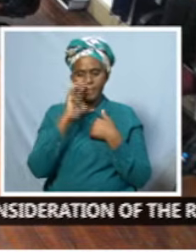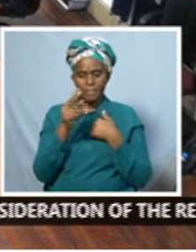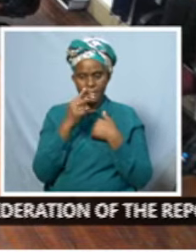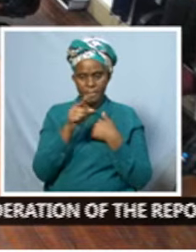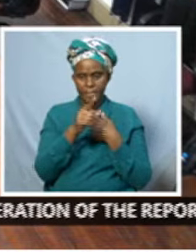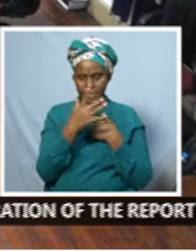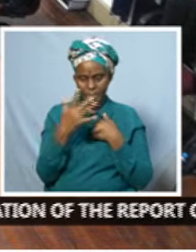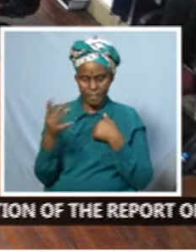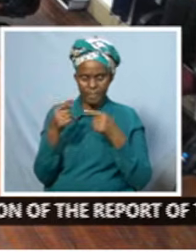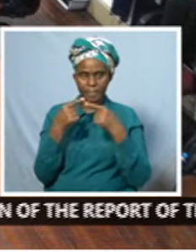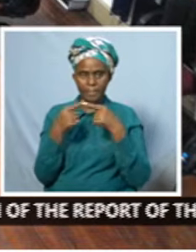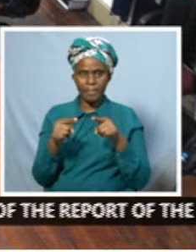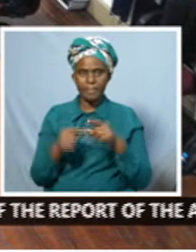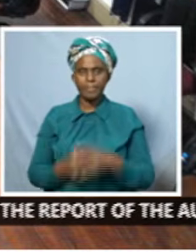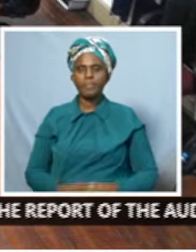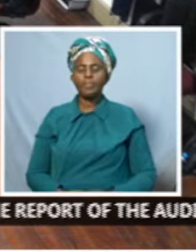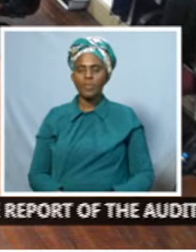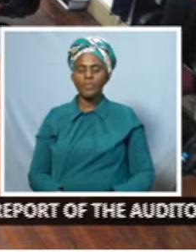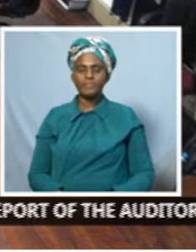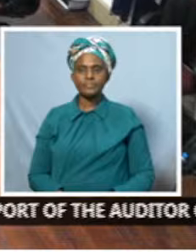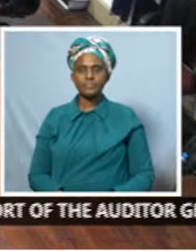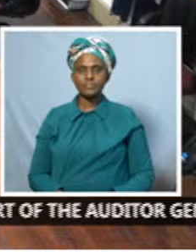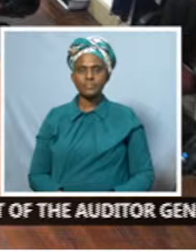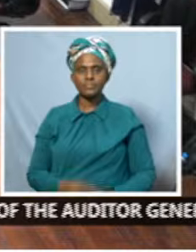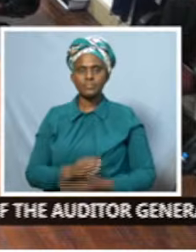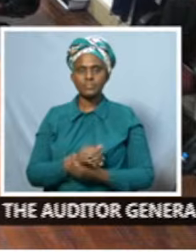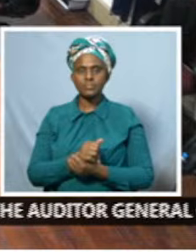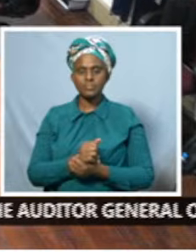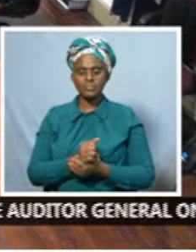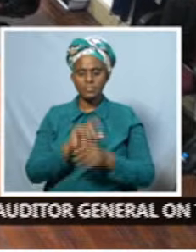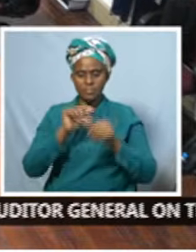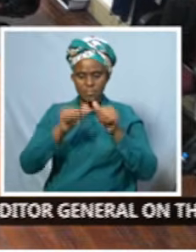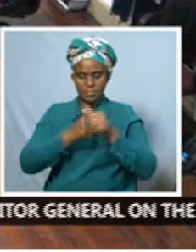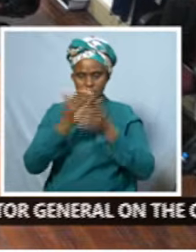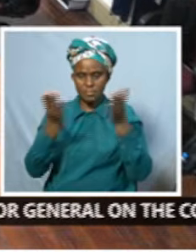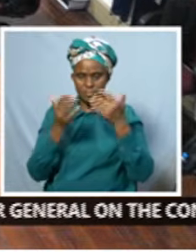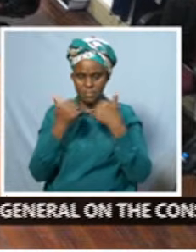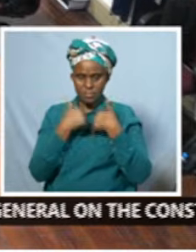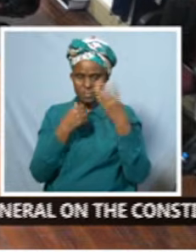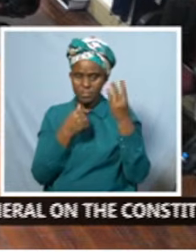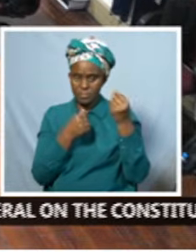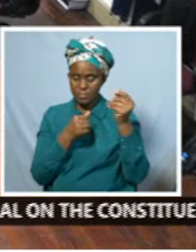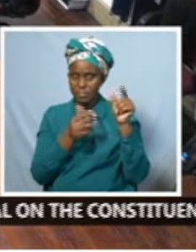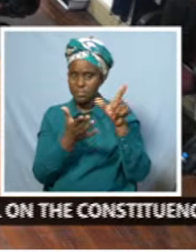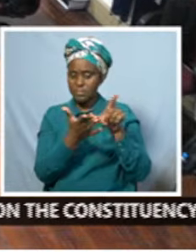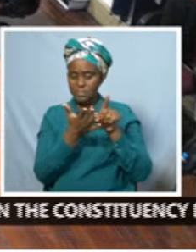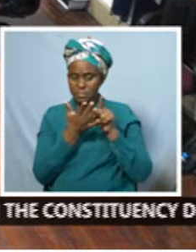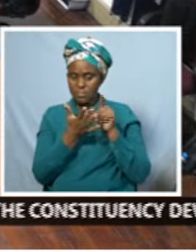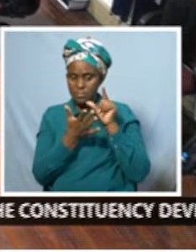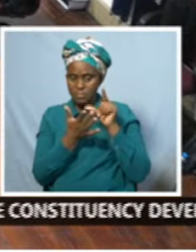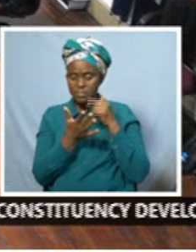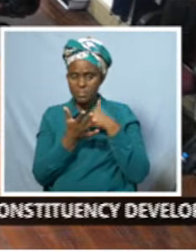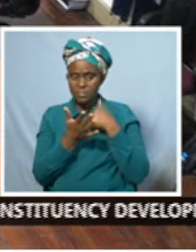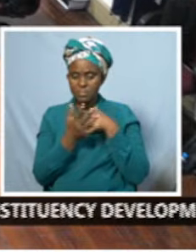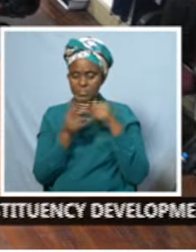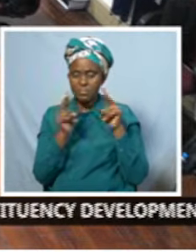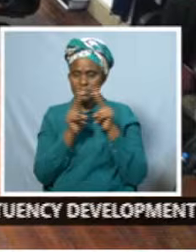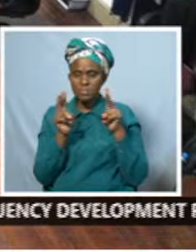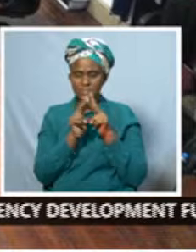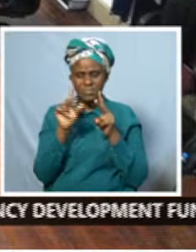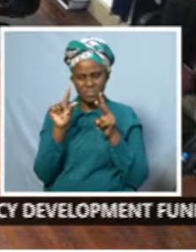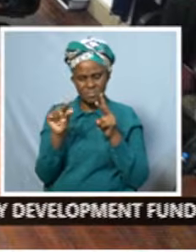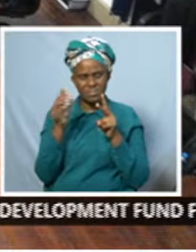such a thing happening. Because everywhere where there's a loan which has got a very